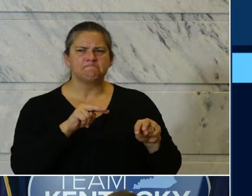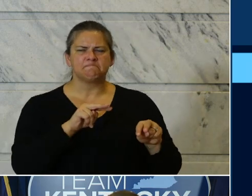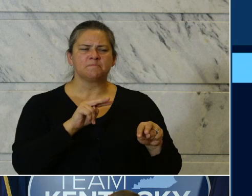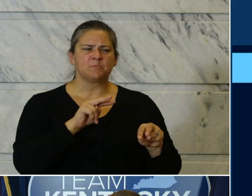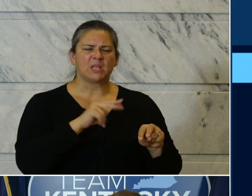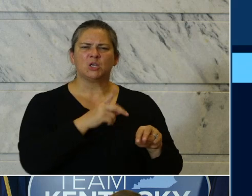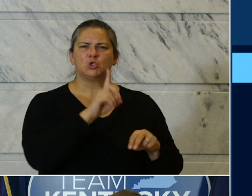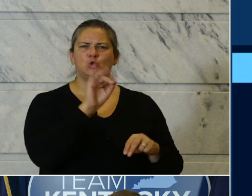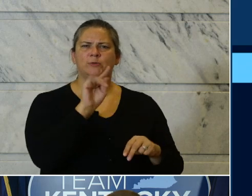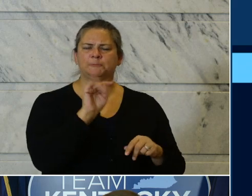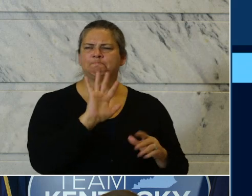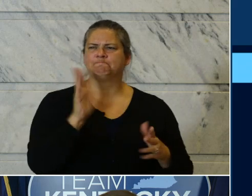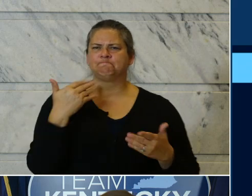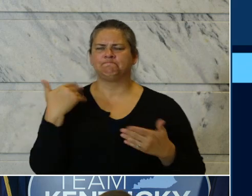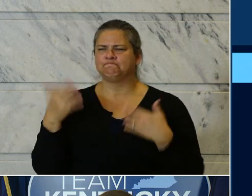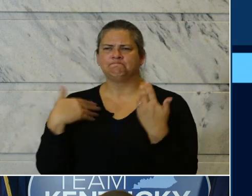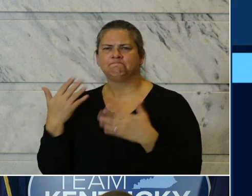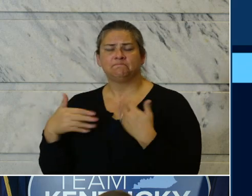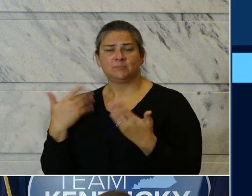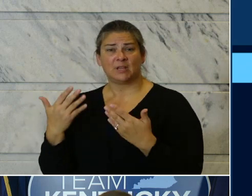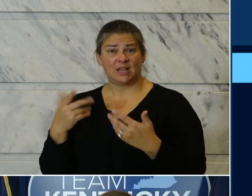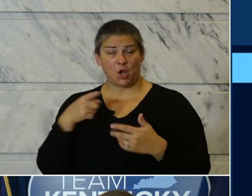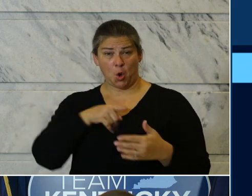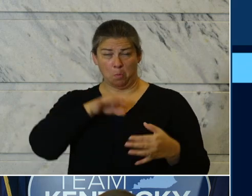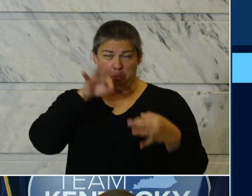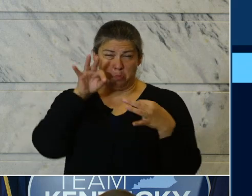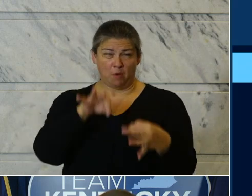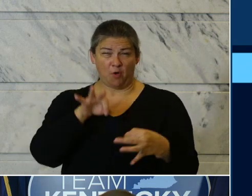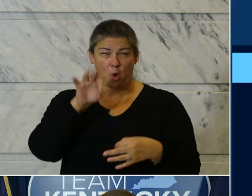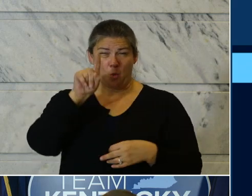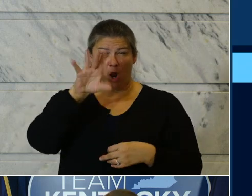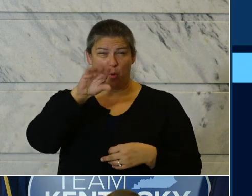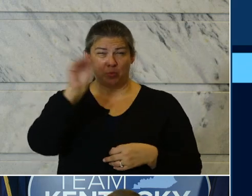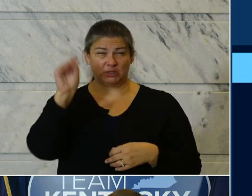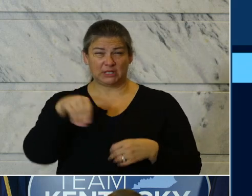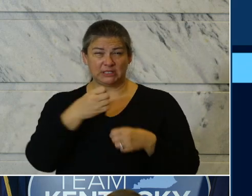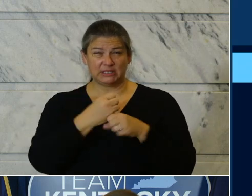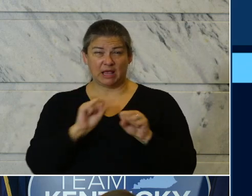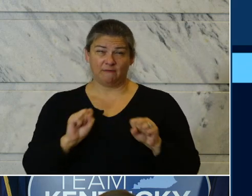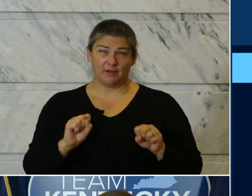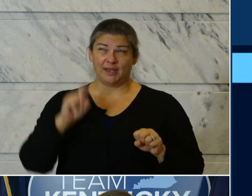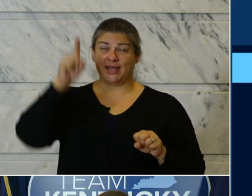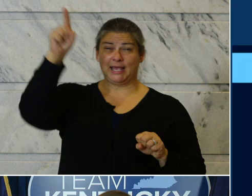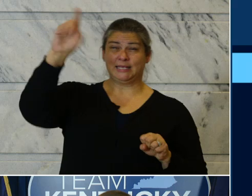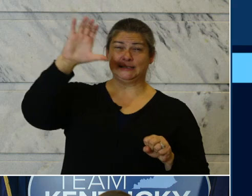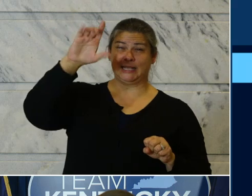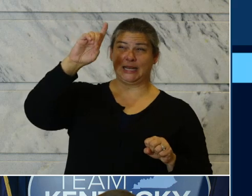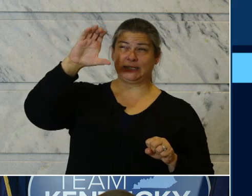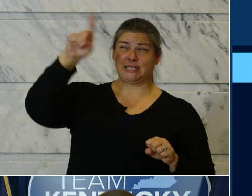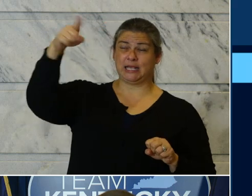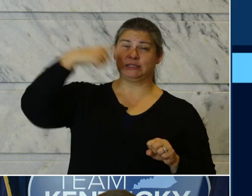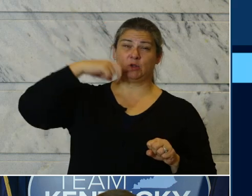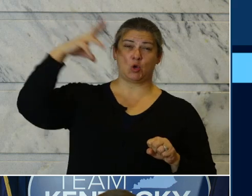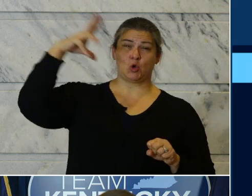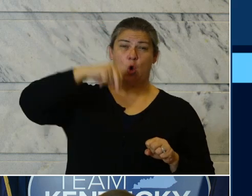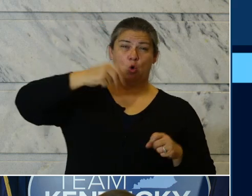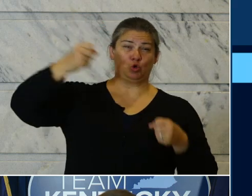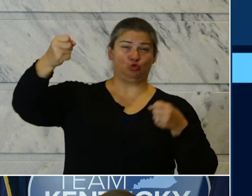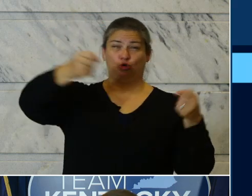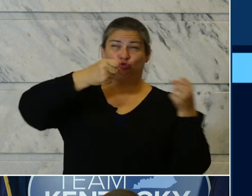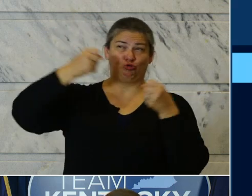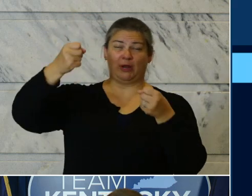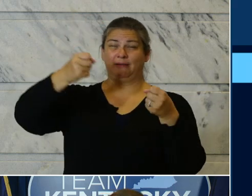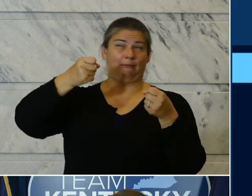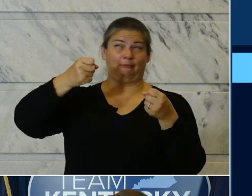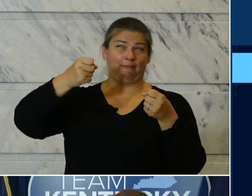can. Now, is it perfectly safe to do with the CDC saying don't trick or treat at all? No. I mean, almost nothing's